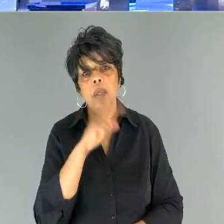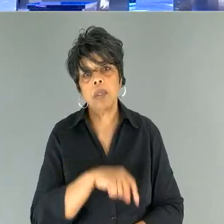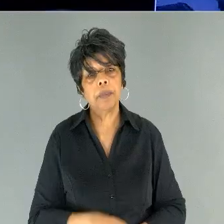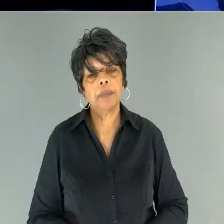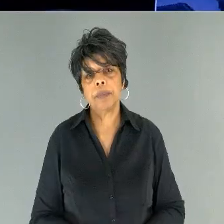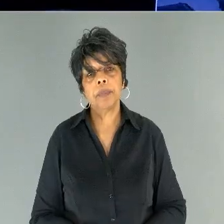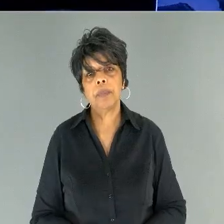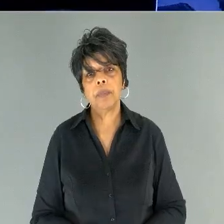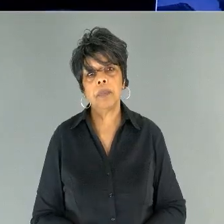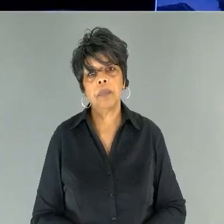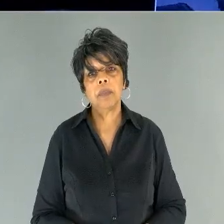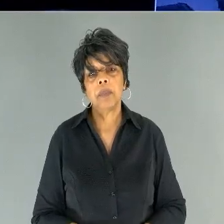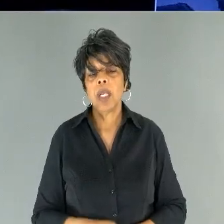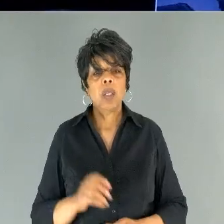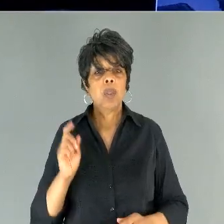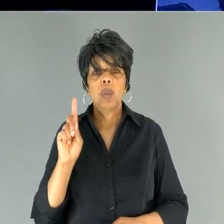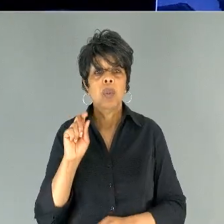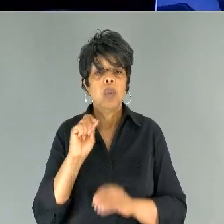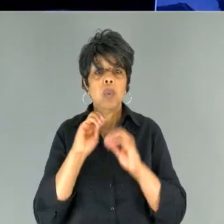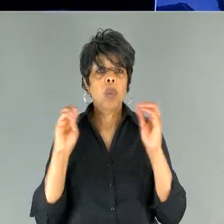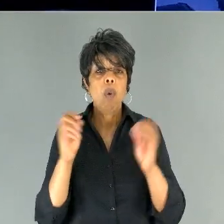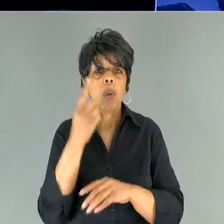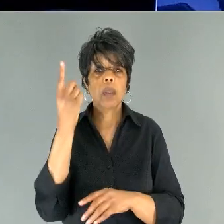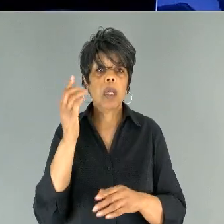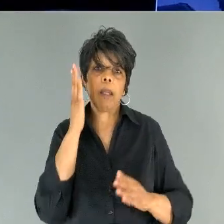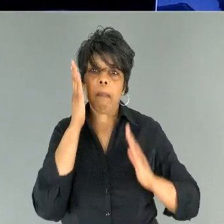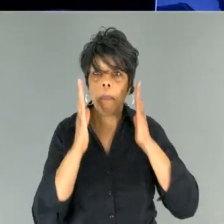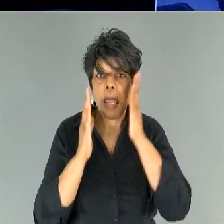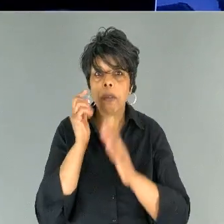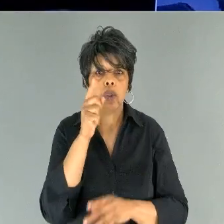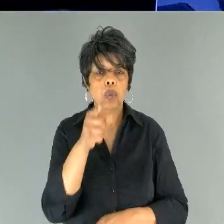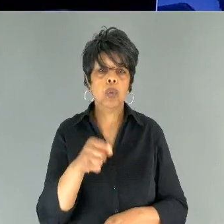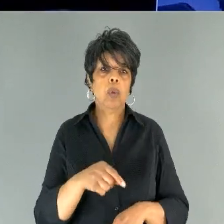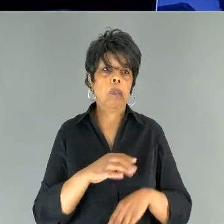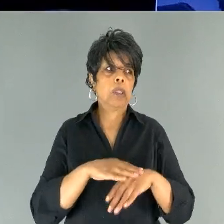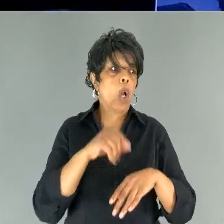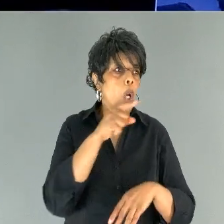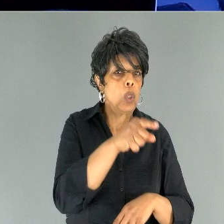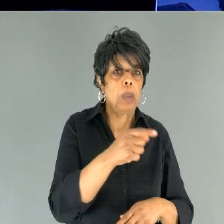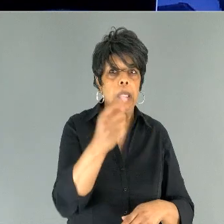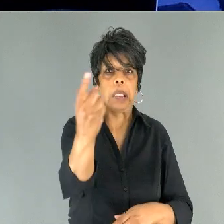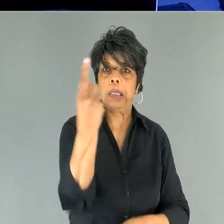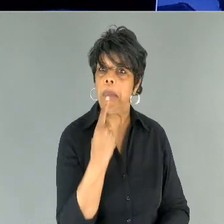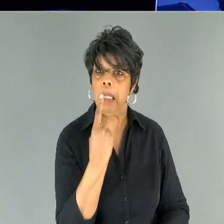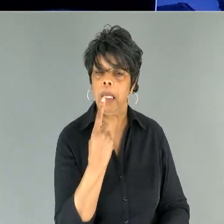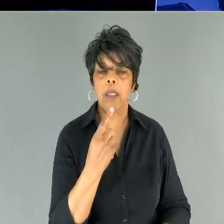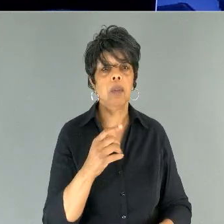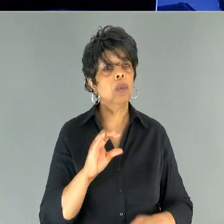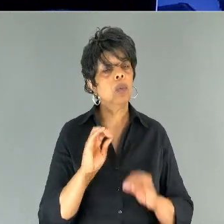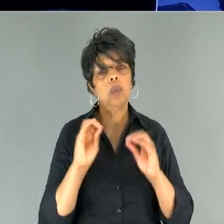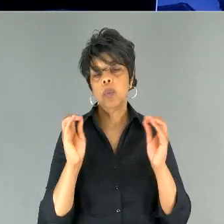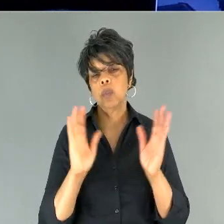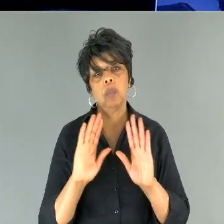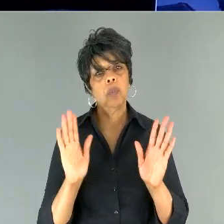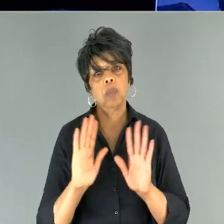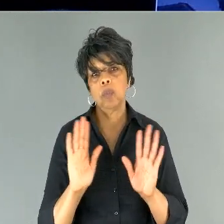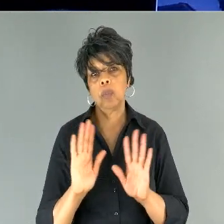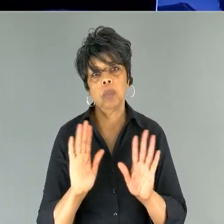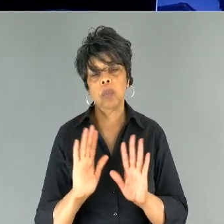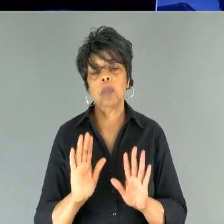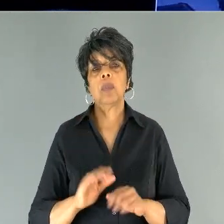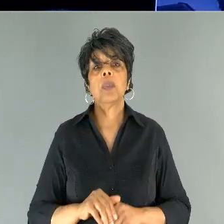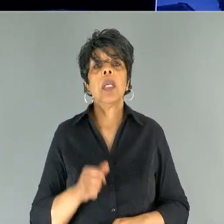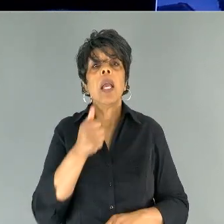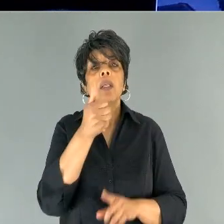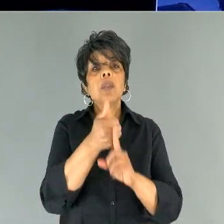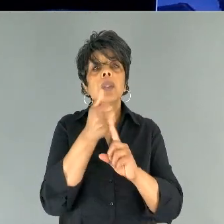one's trying to call you out. This is between you and Almighty God, the Father. Actually, as you raise